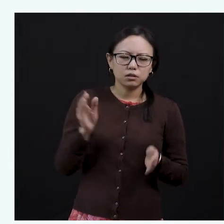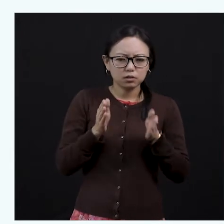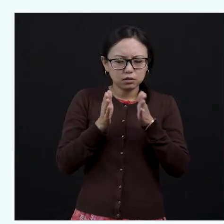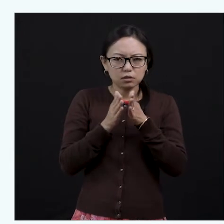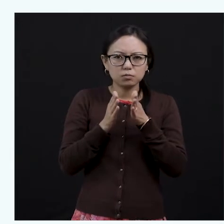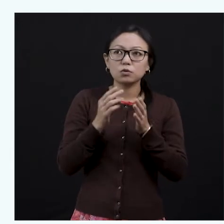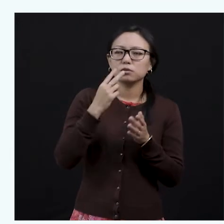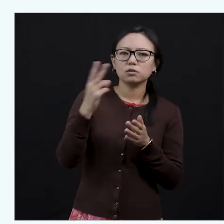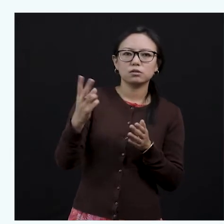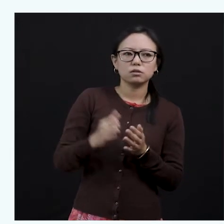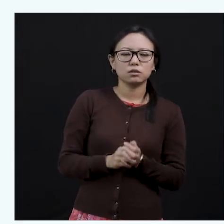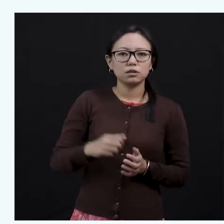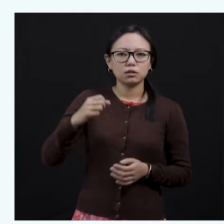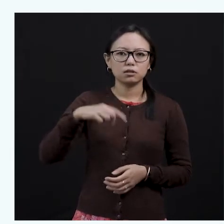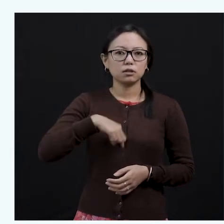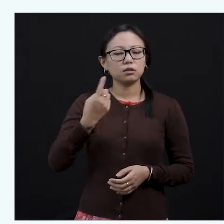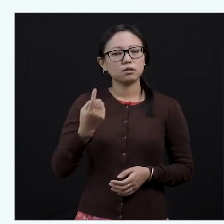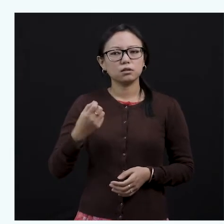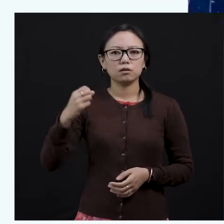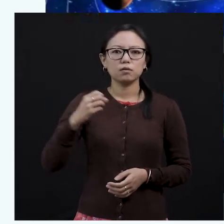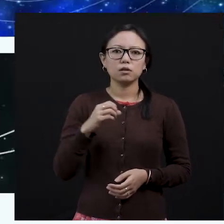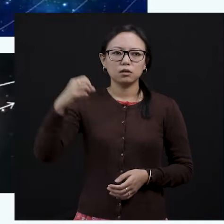is twinkling little stars.